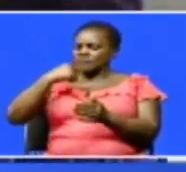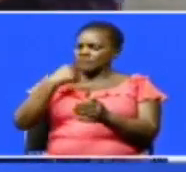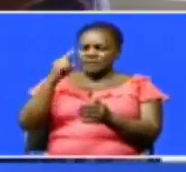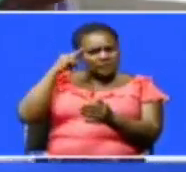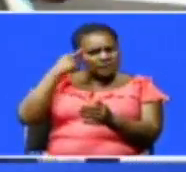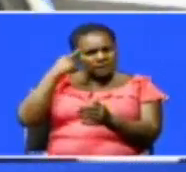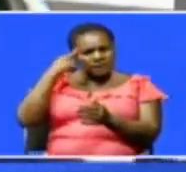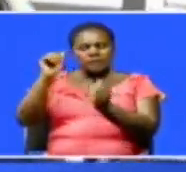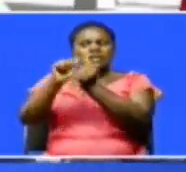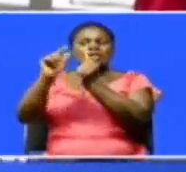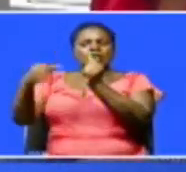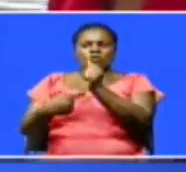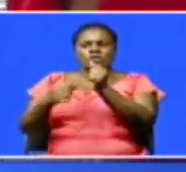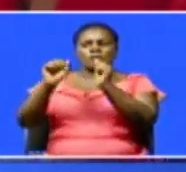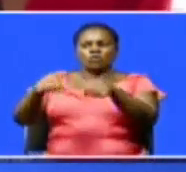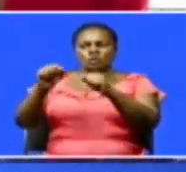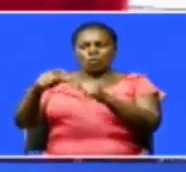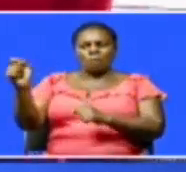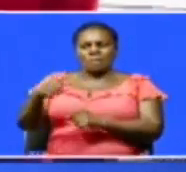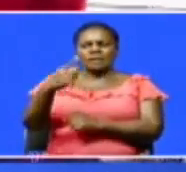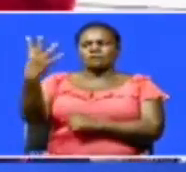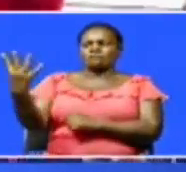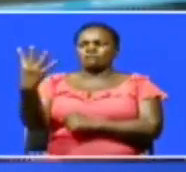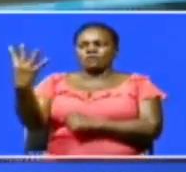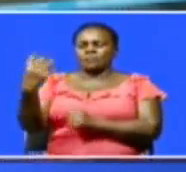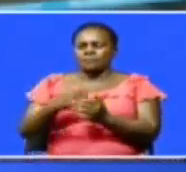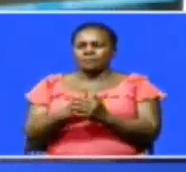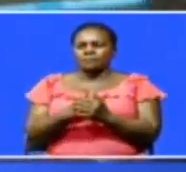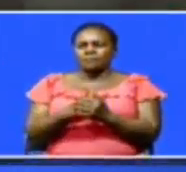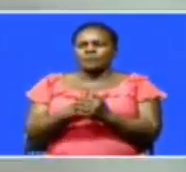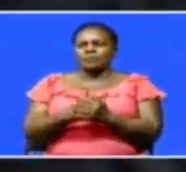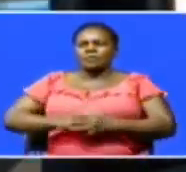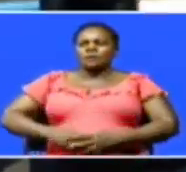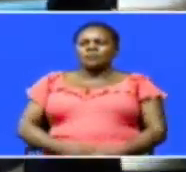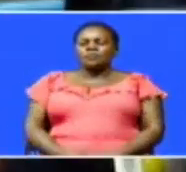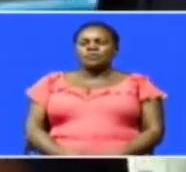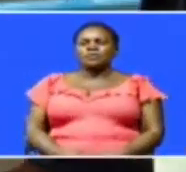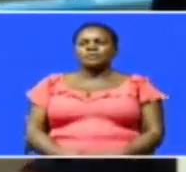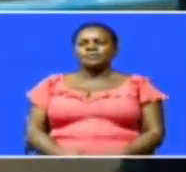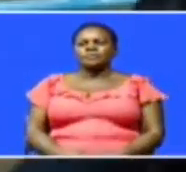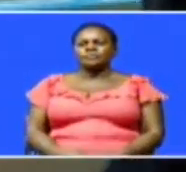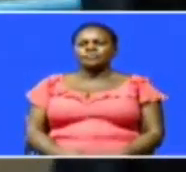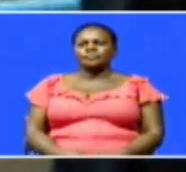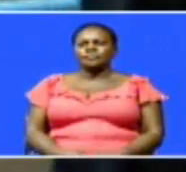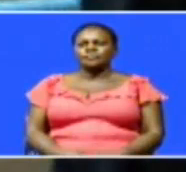the numbers to have hit 10,000 by end of April. Shadrach Miti, KT News.